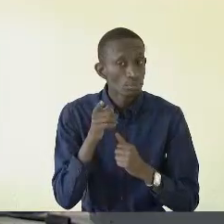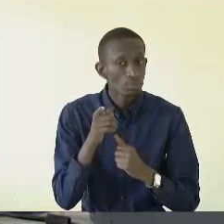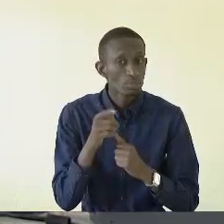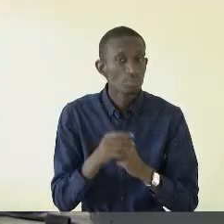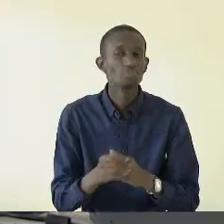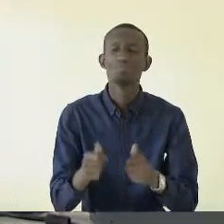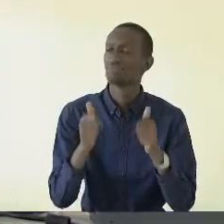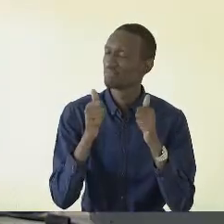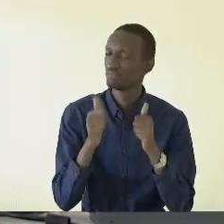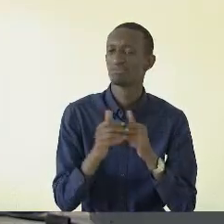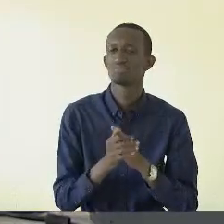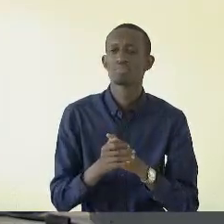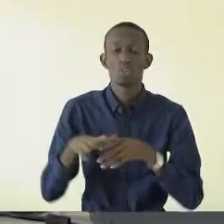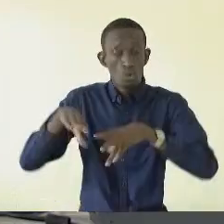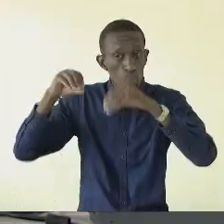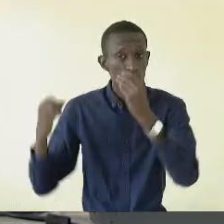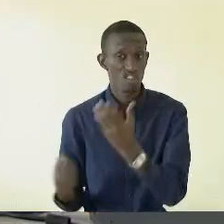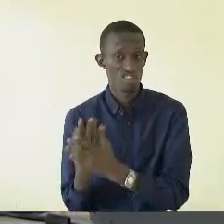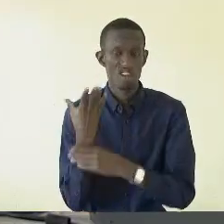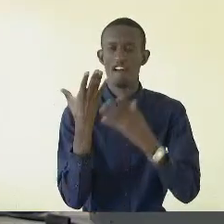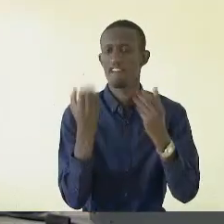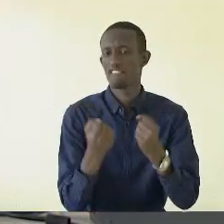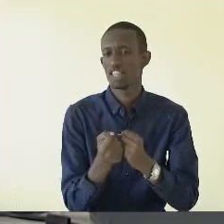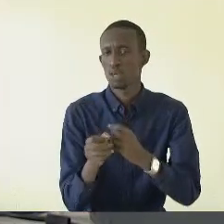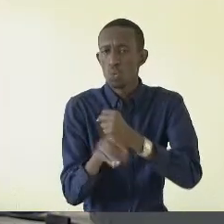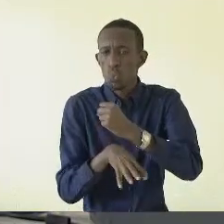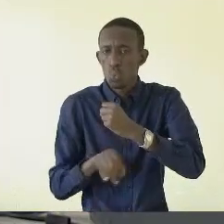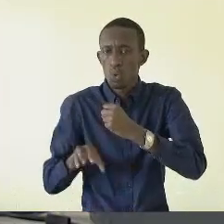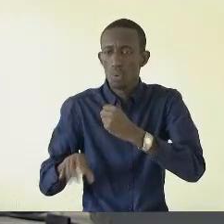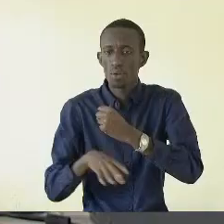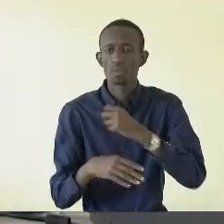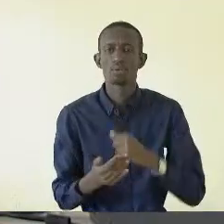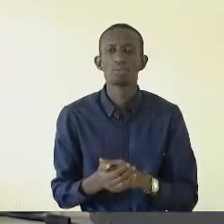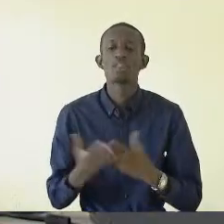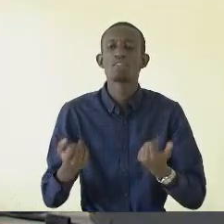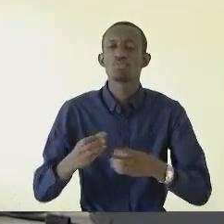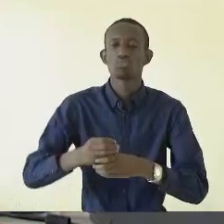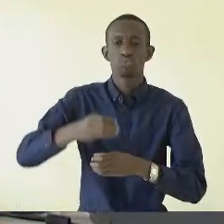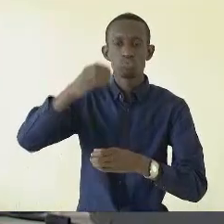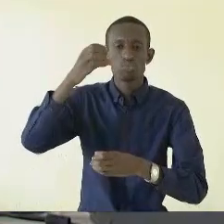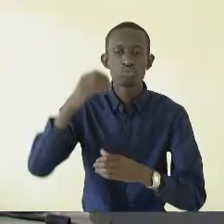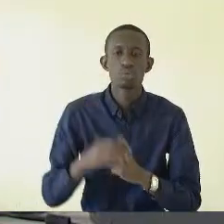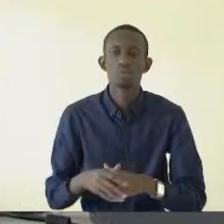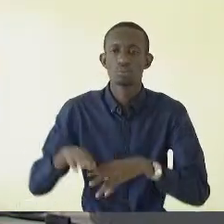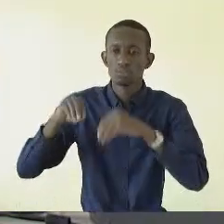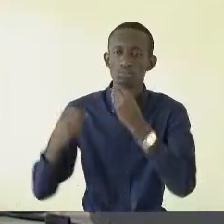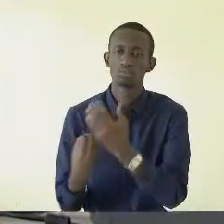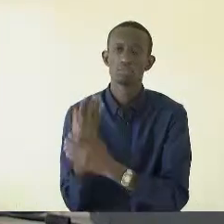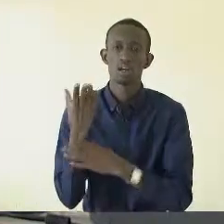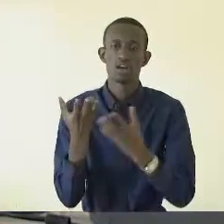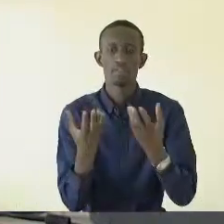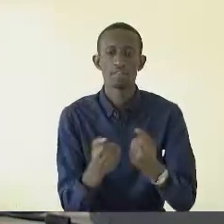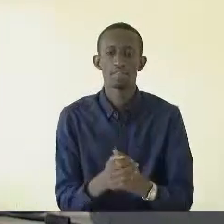Excellent. Plants have leaves, plants have stem, plants